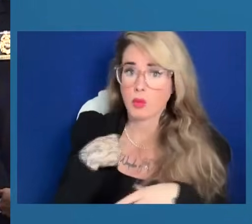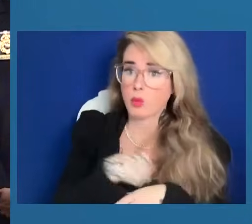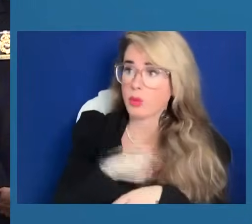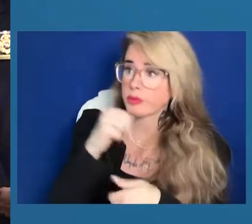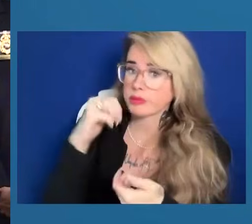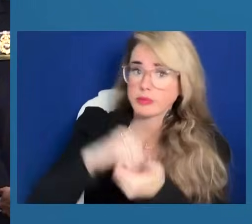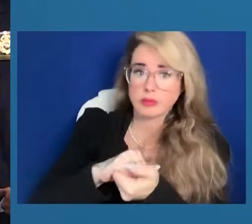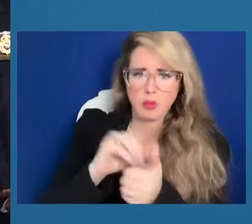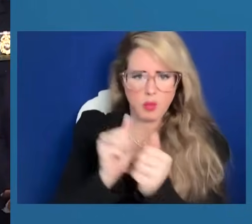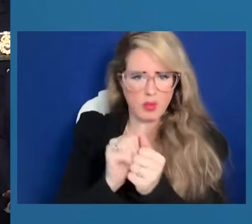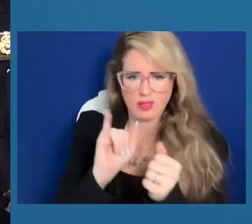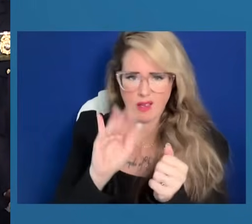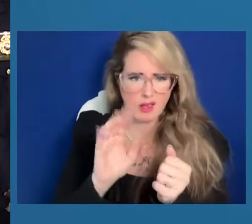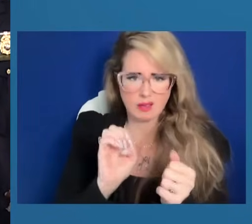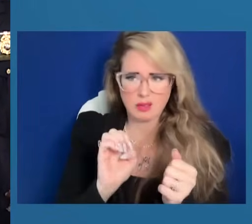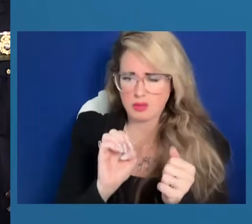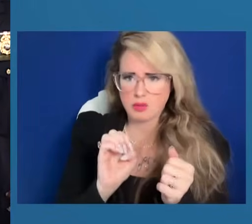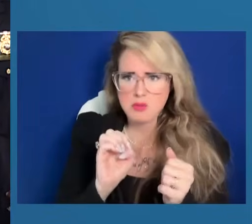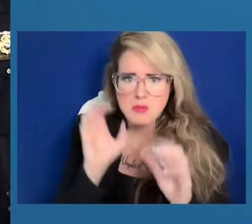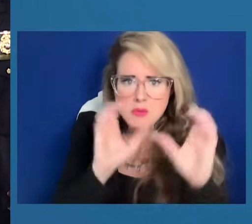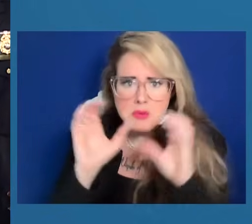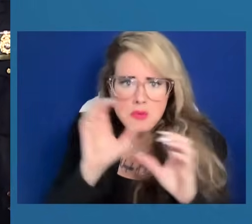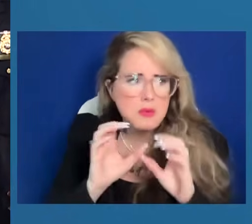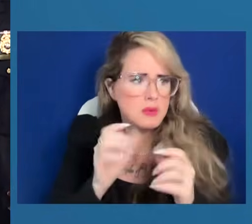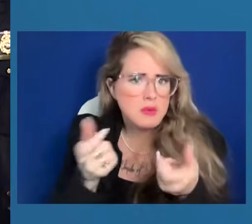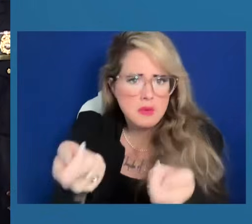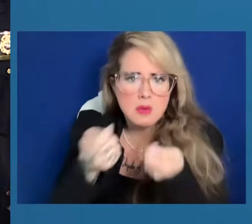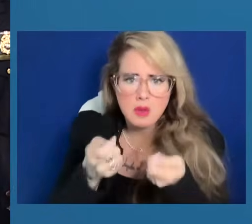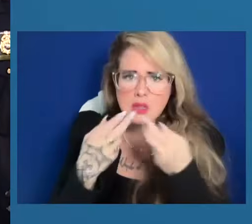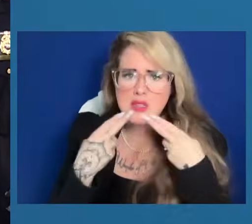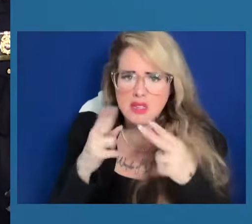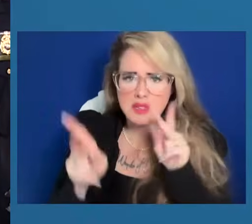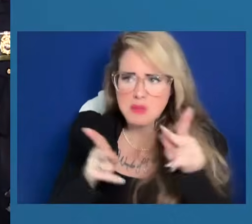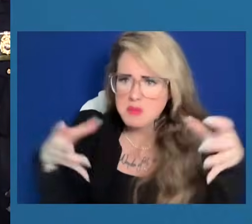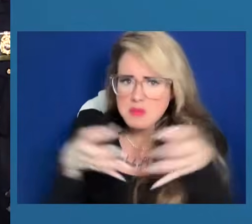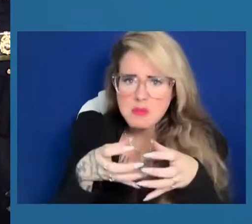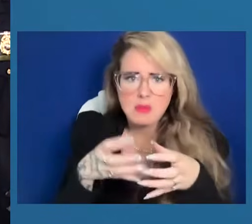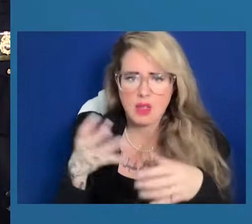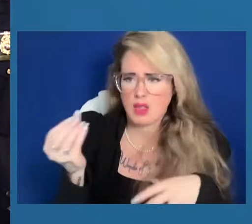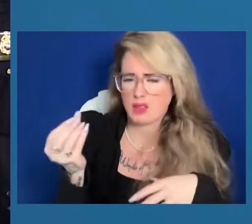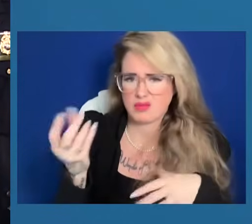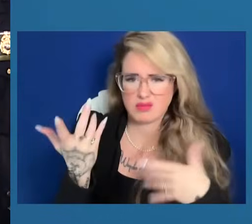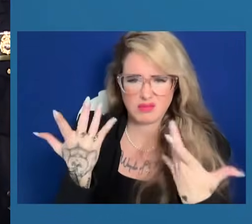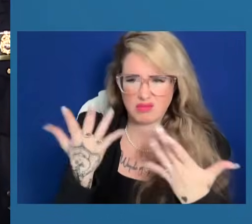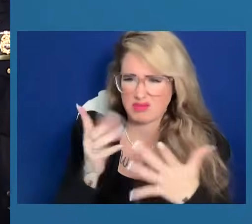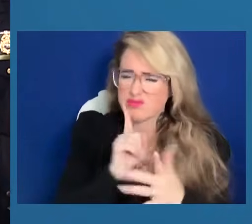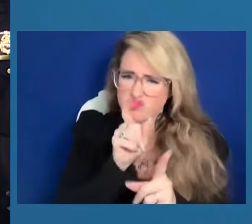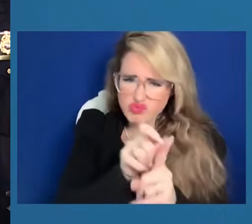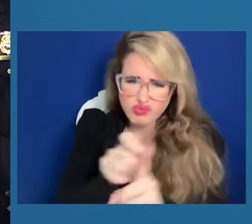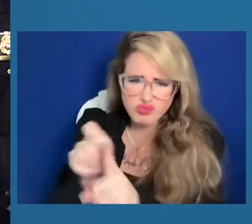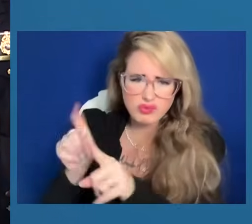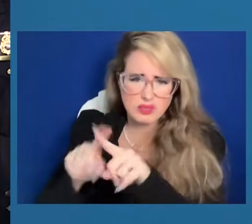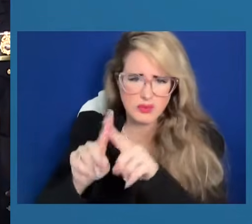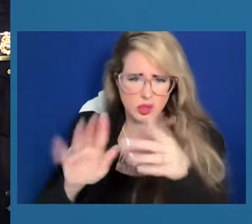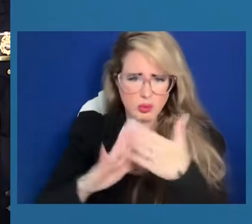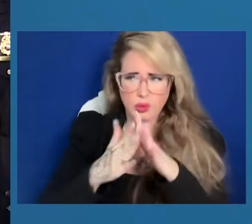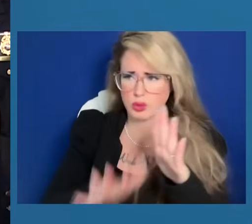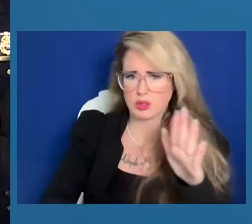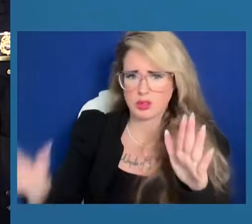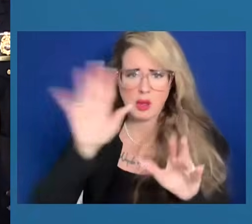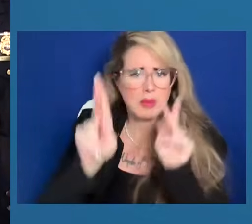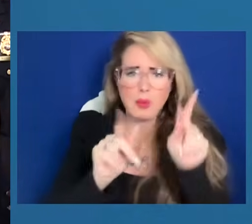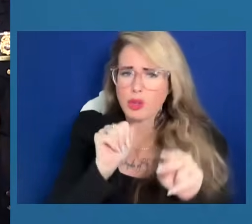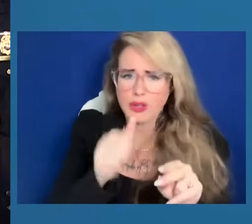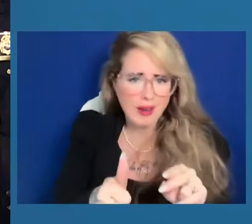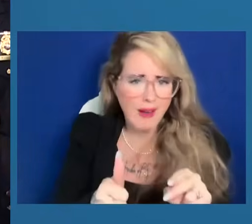innocent people and terrorize communities. The people in this country are not confused. They're not naive.